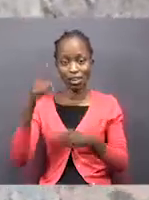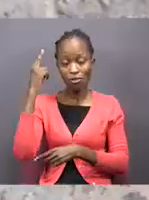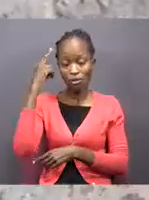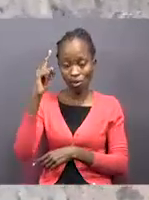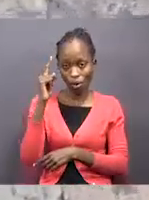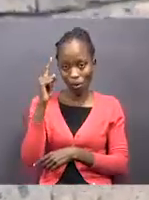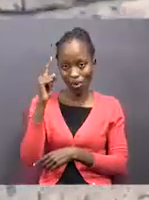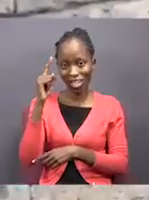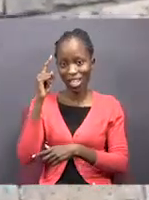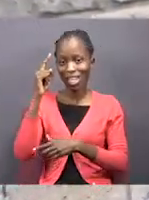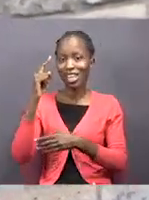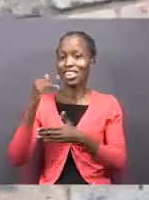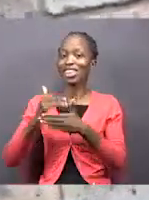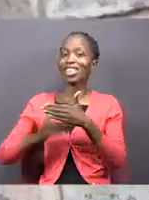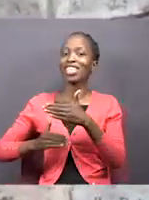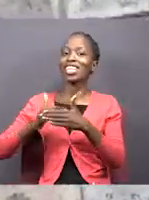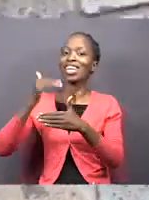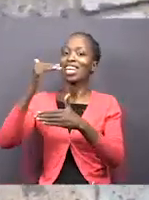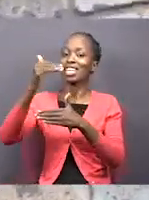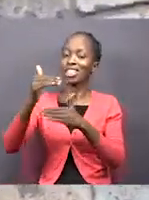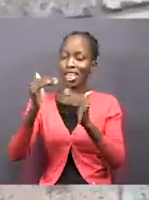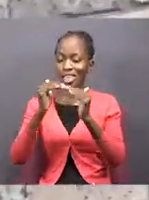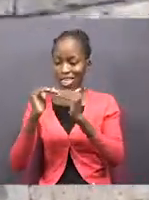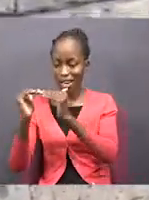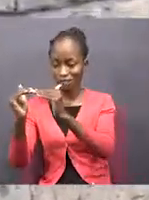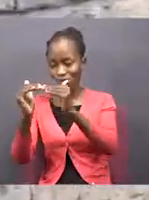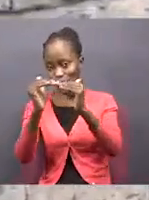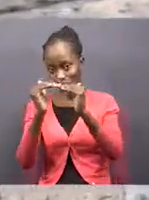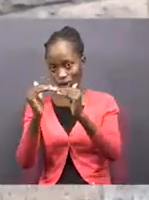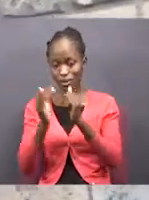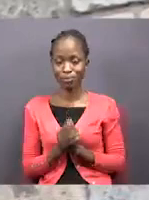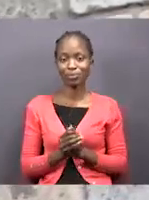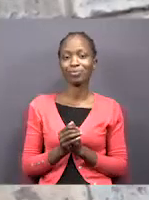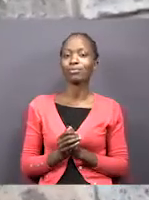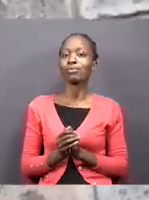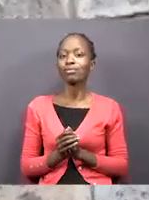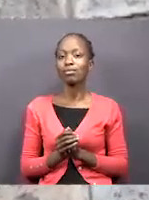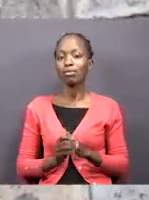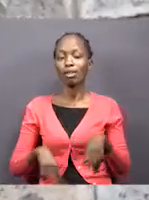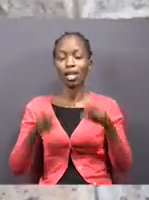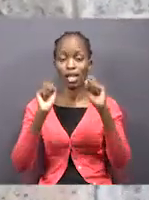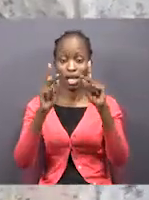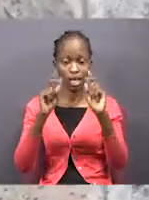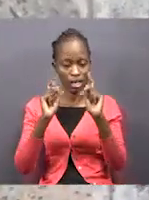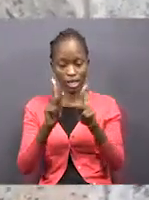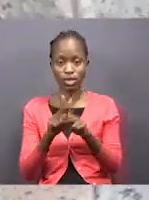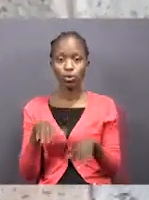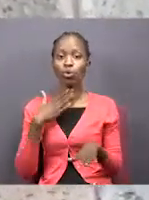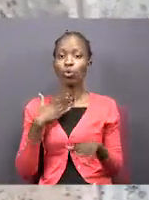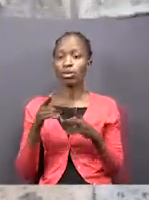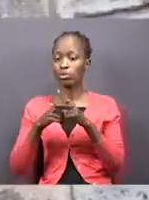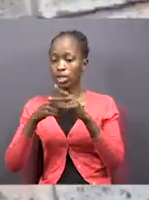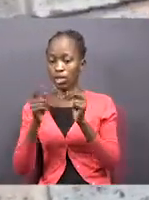Destined for next level. All right. And kama kawaida, we want to start with our pledges. So, Pasi Tabs, we start with the Christian